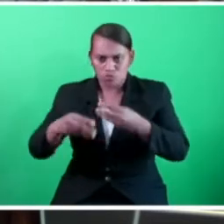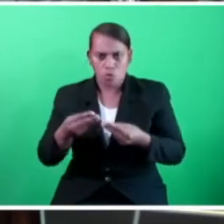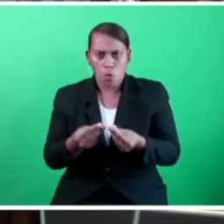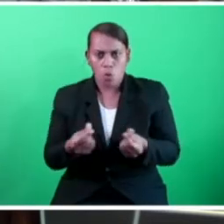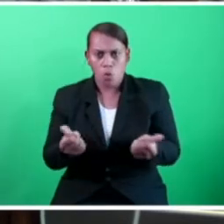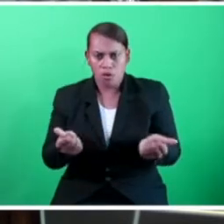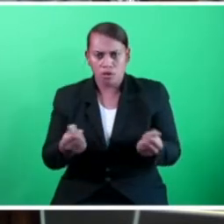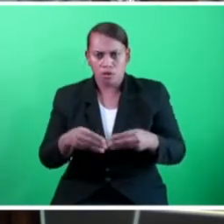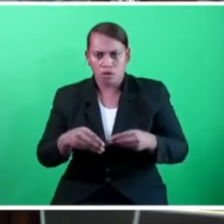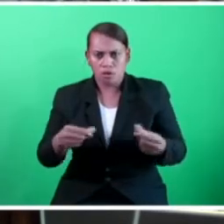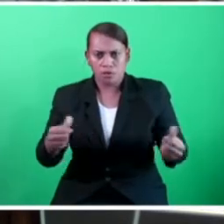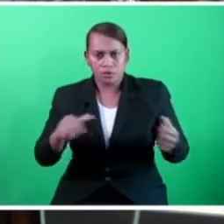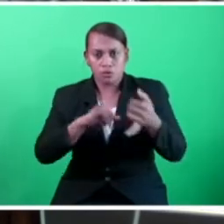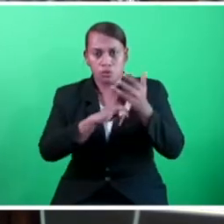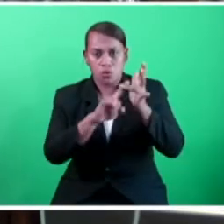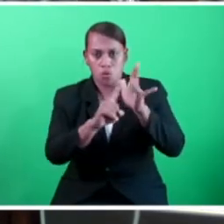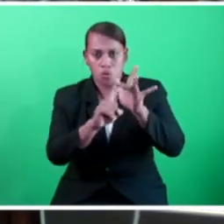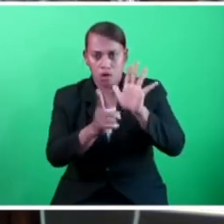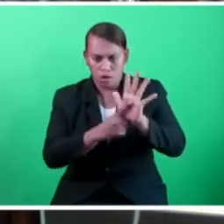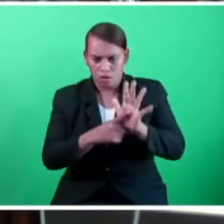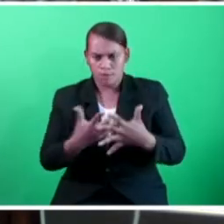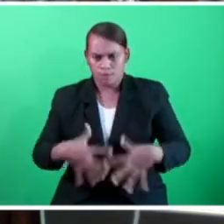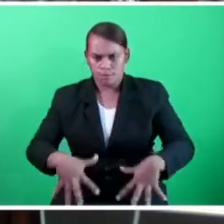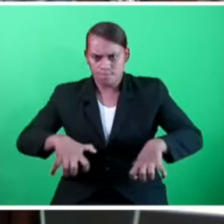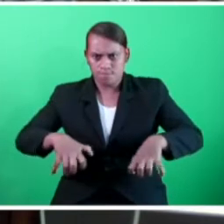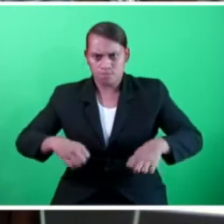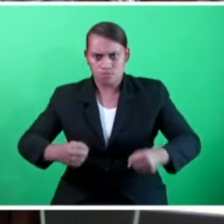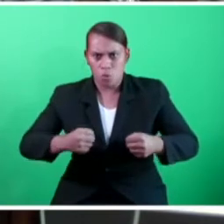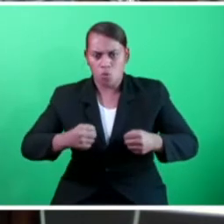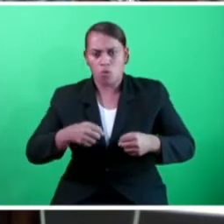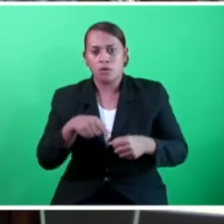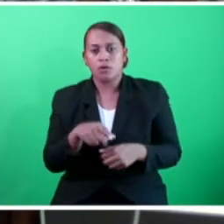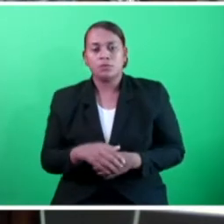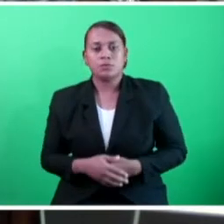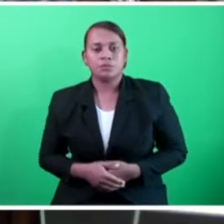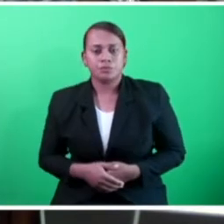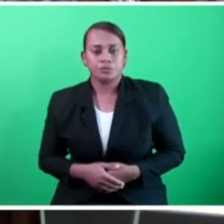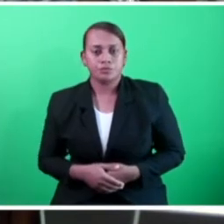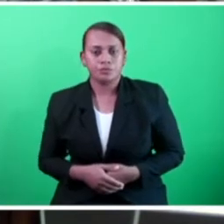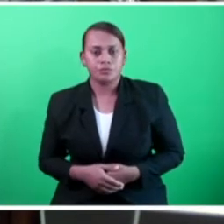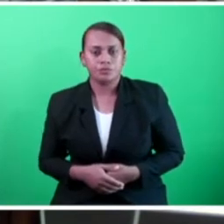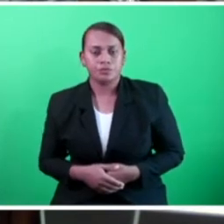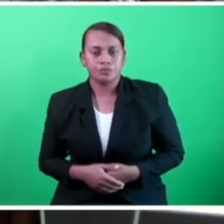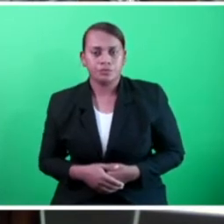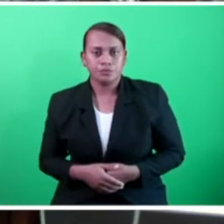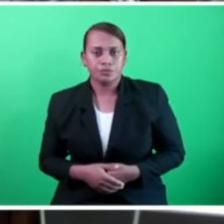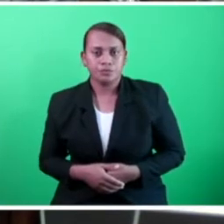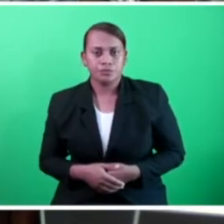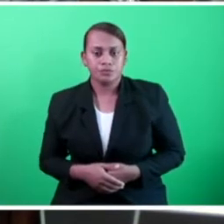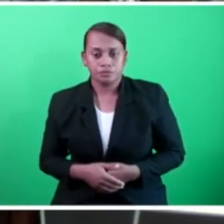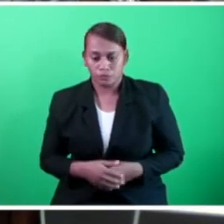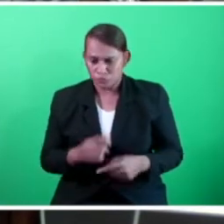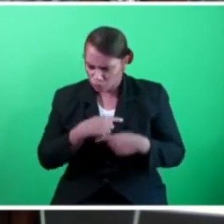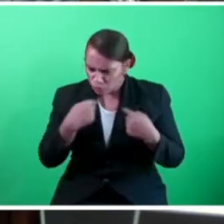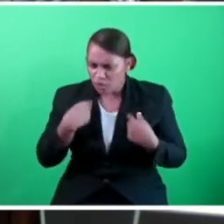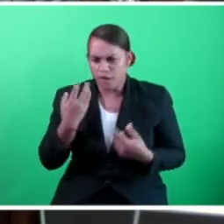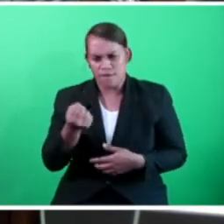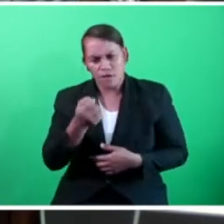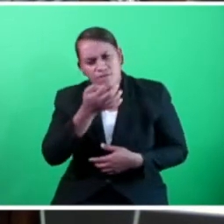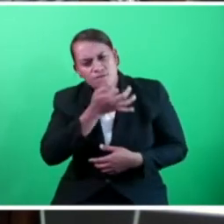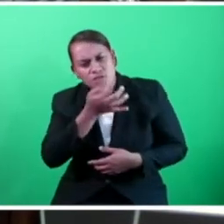soil very firmly. The Speaker said we have undertaken a number of projects to protect the